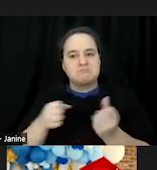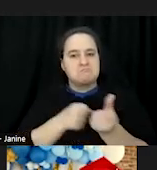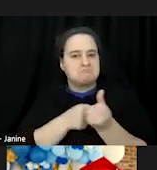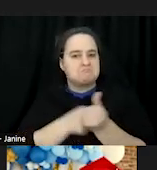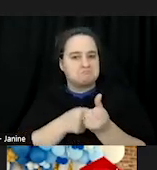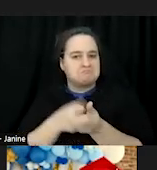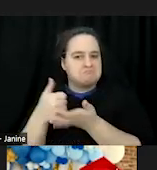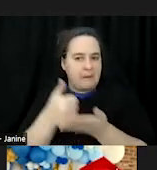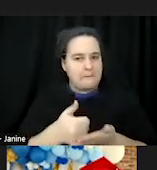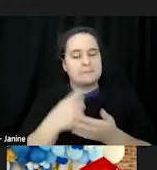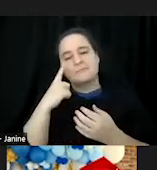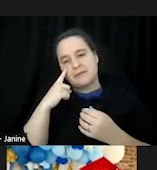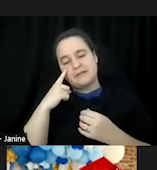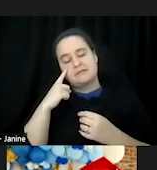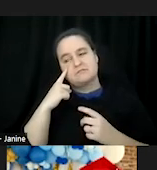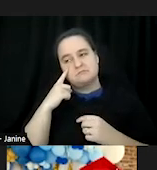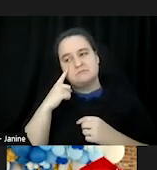little bit too. And I think that's been